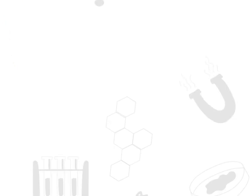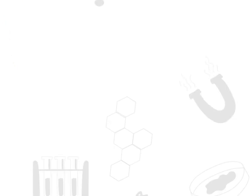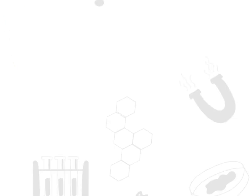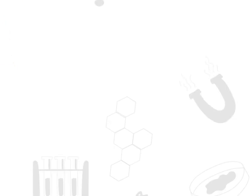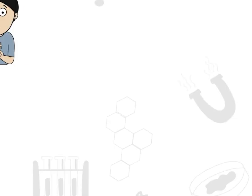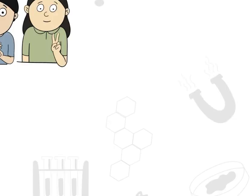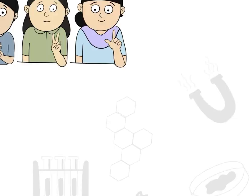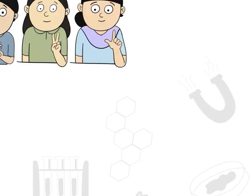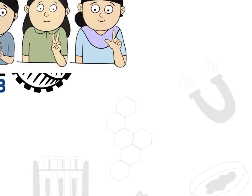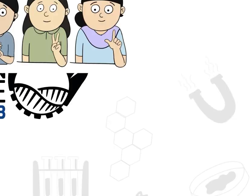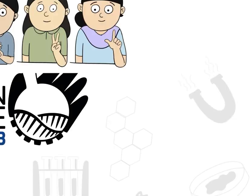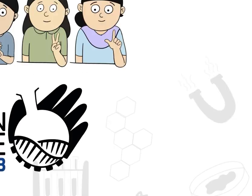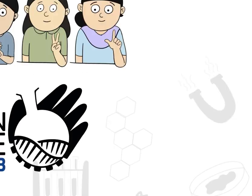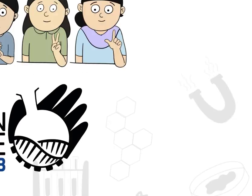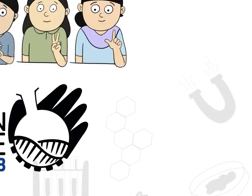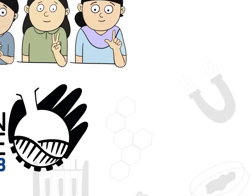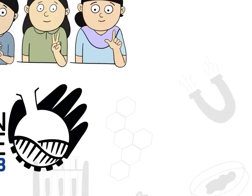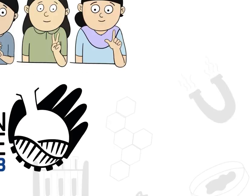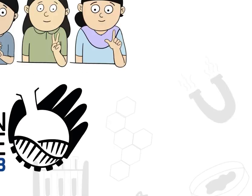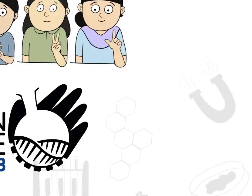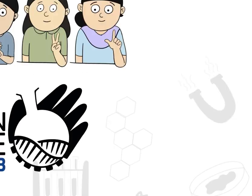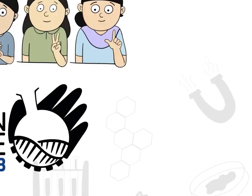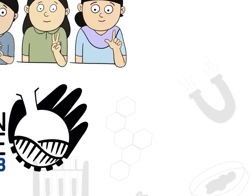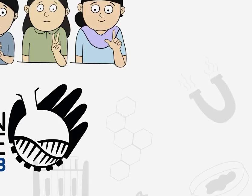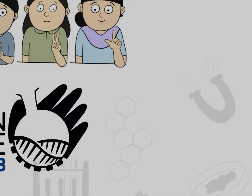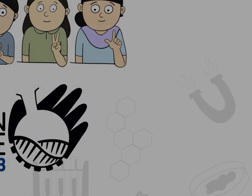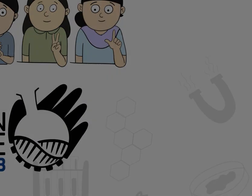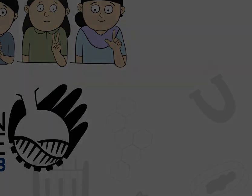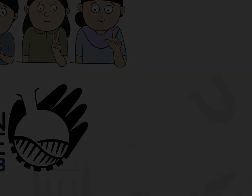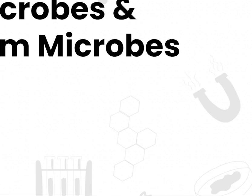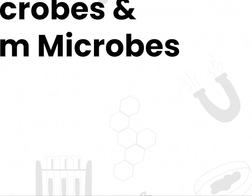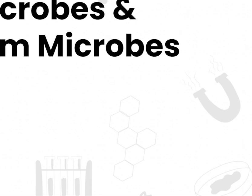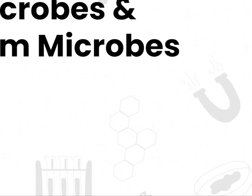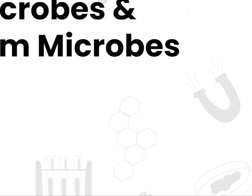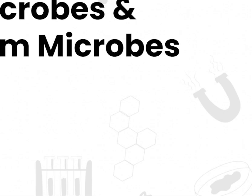Welcome to ISL-enabled Virtual Lab of CSIR.